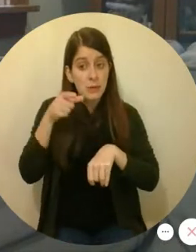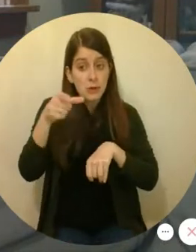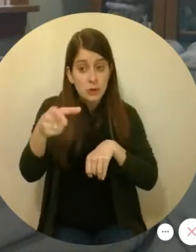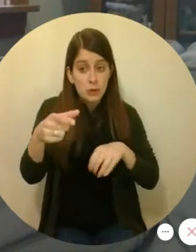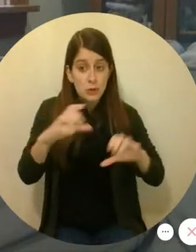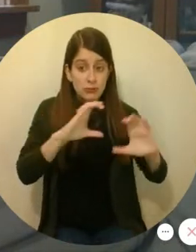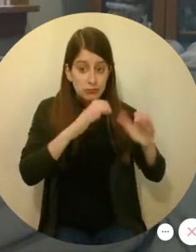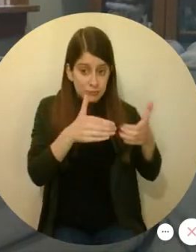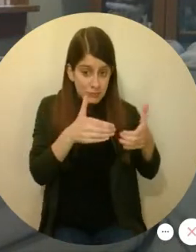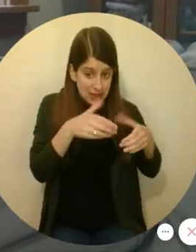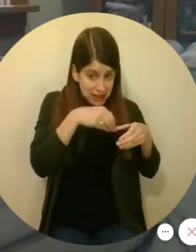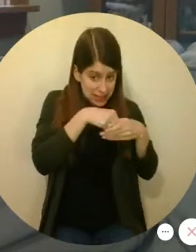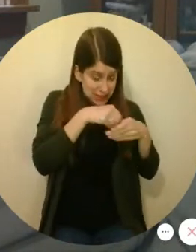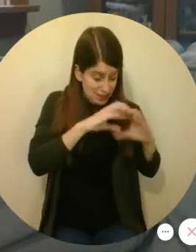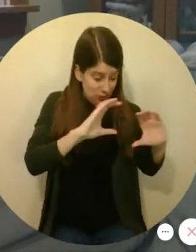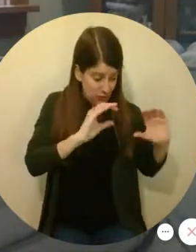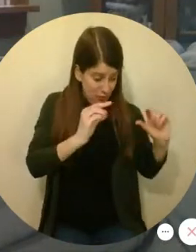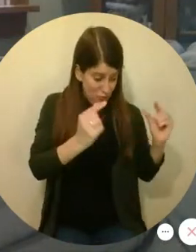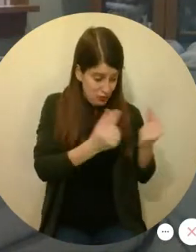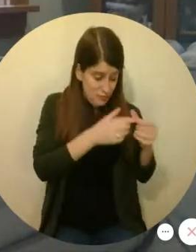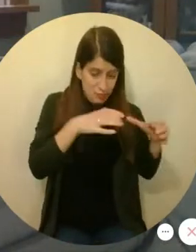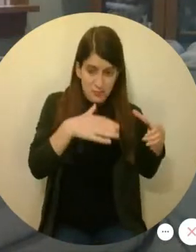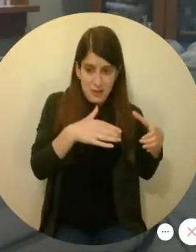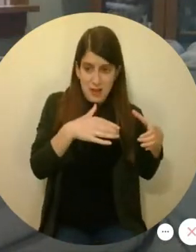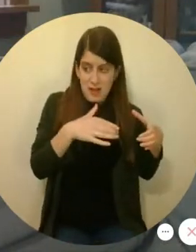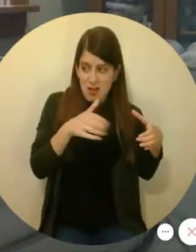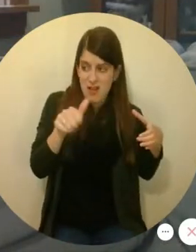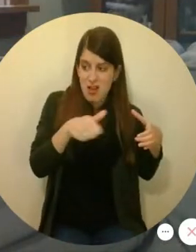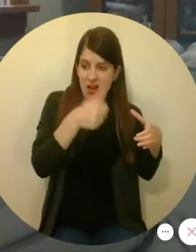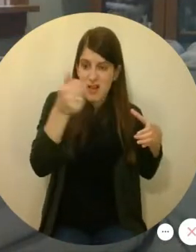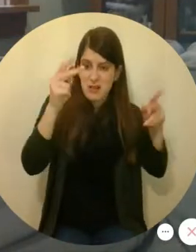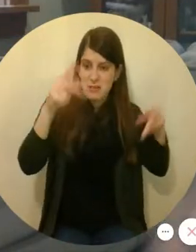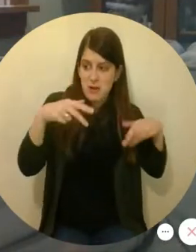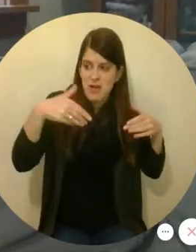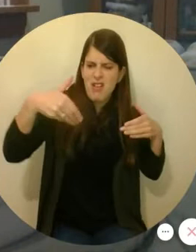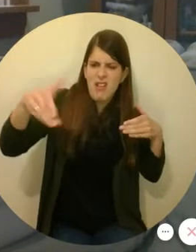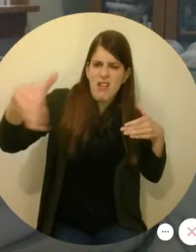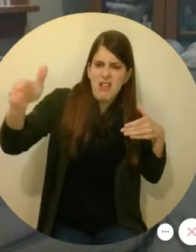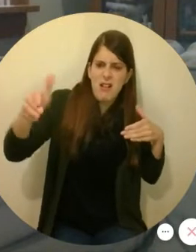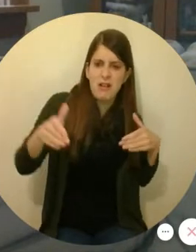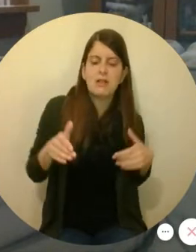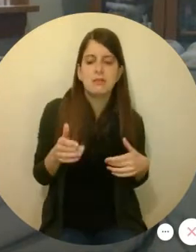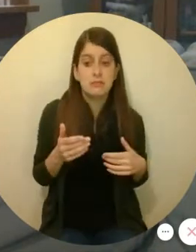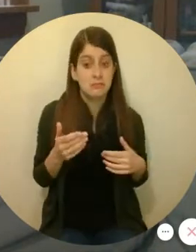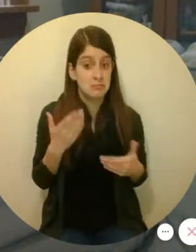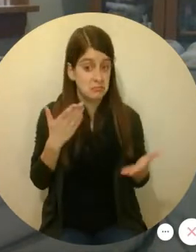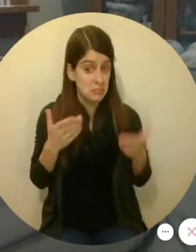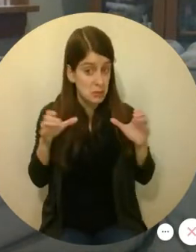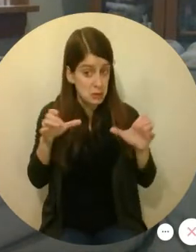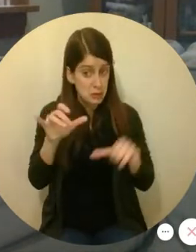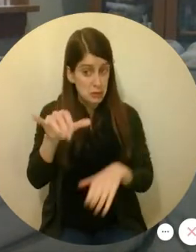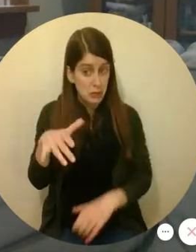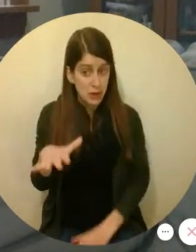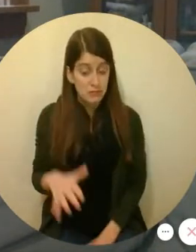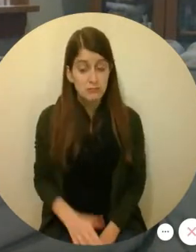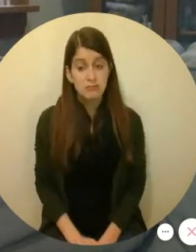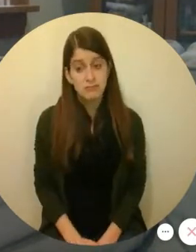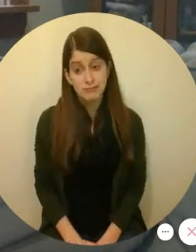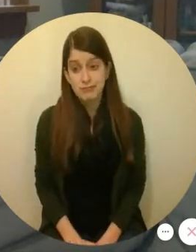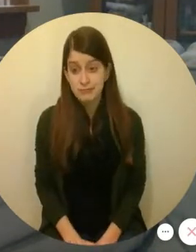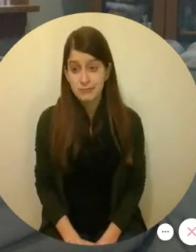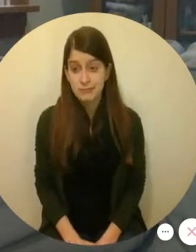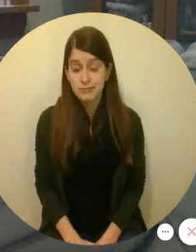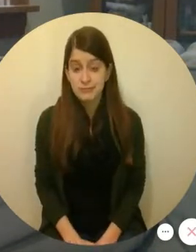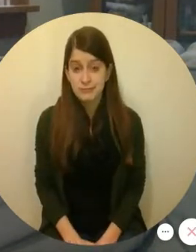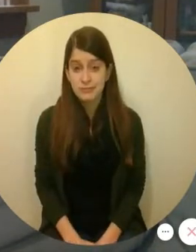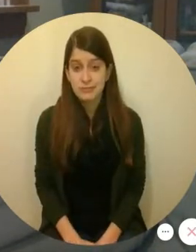maybe you were the one doing the leaving out and pushing someone away. When